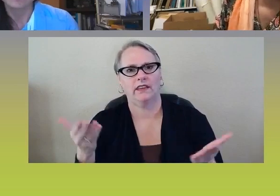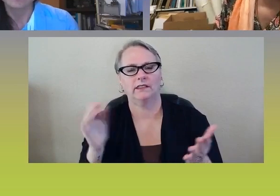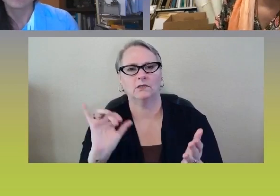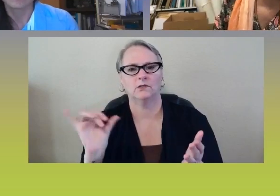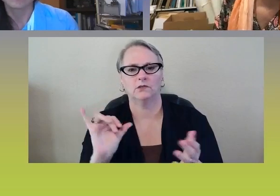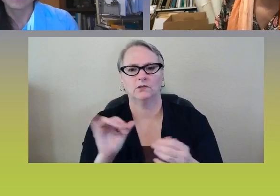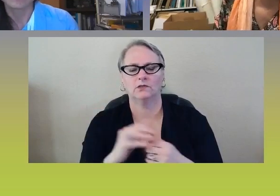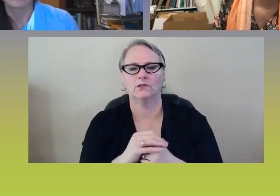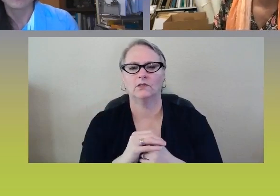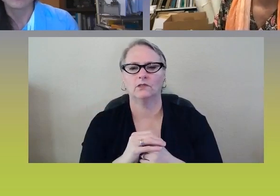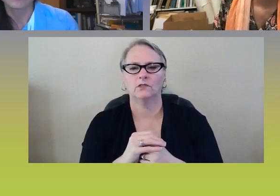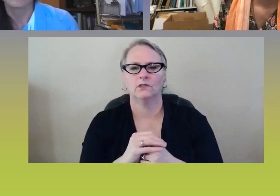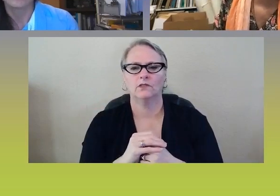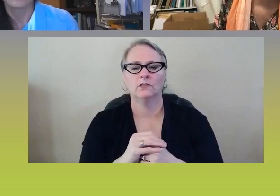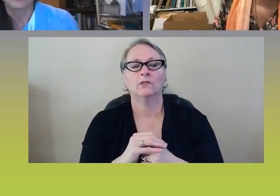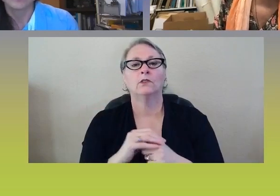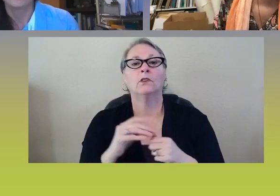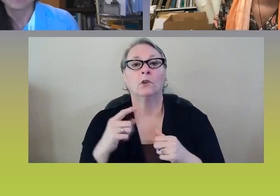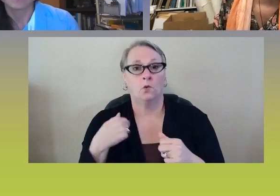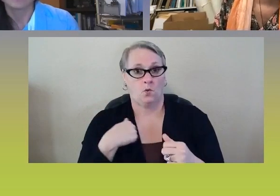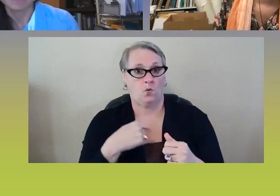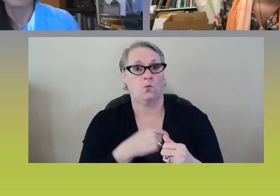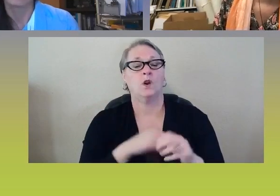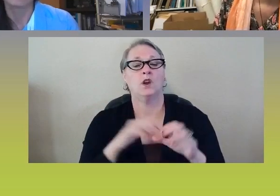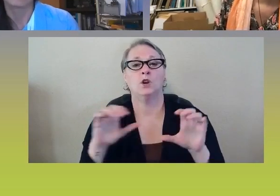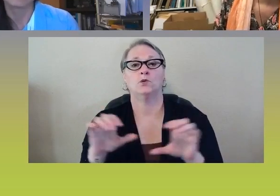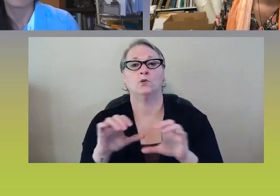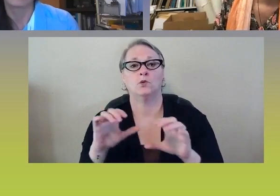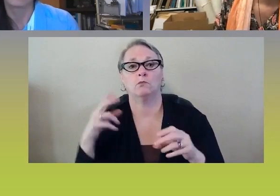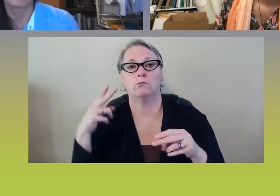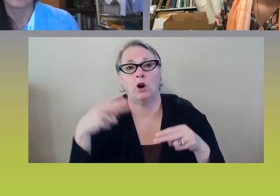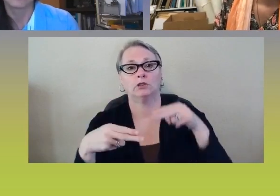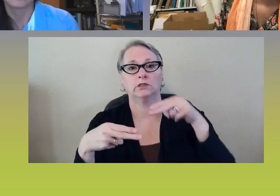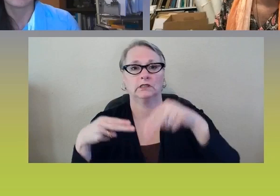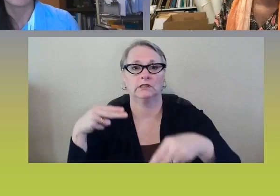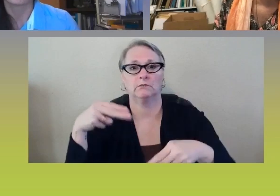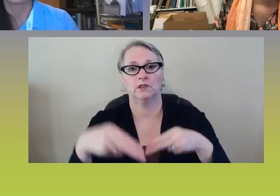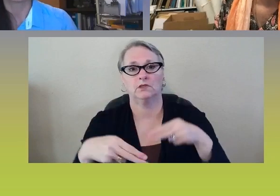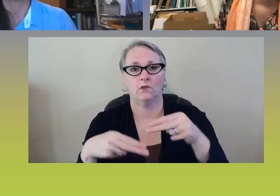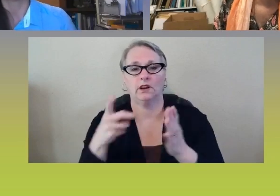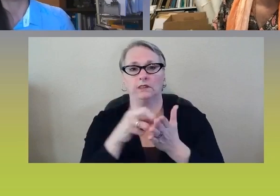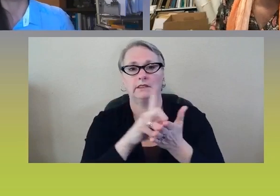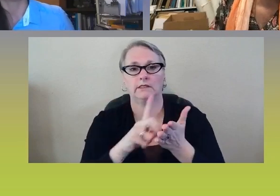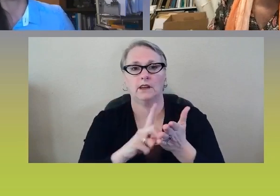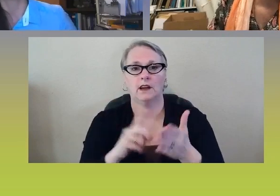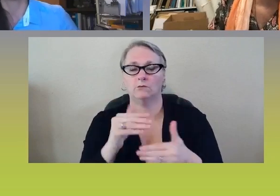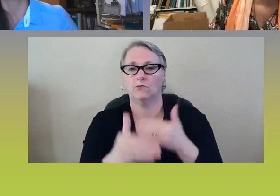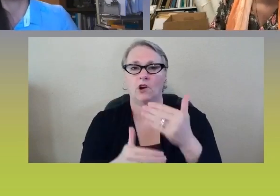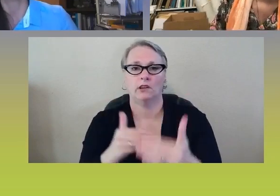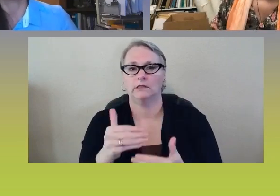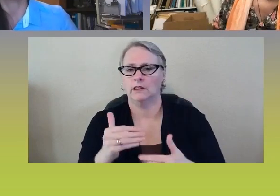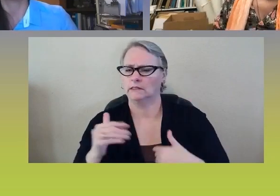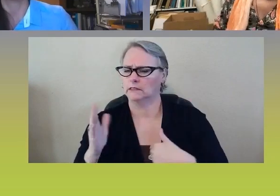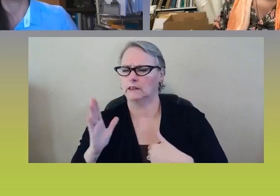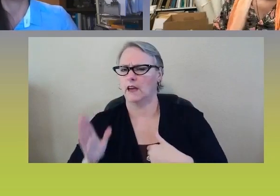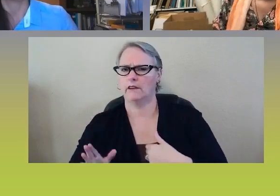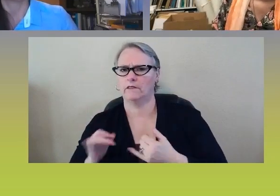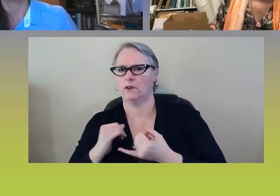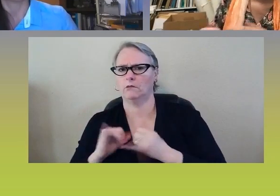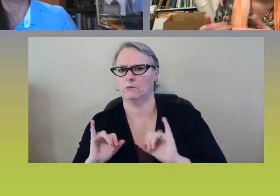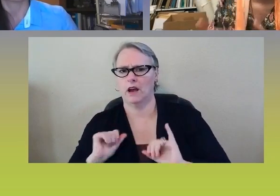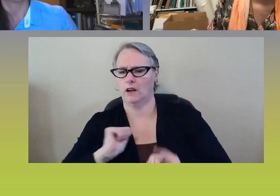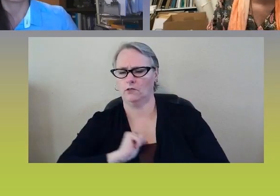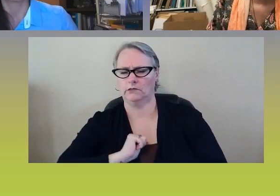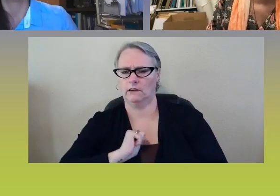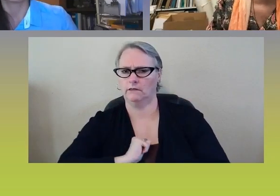do participatory design process. Mm-hmm. So we never do something by ourselves. So we do